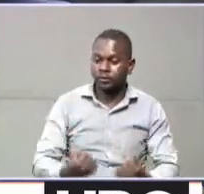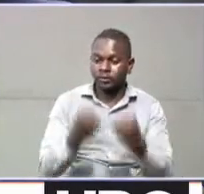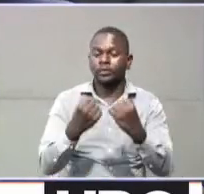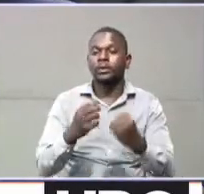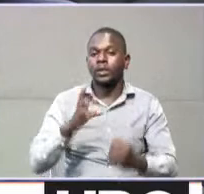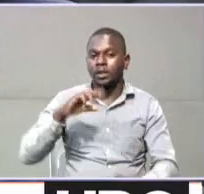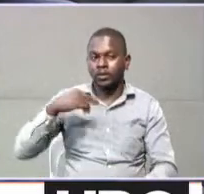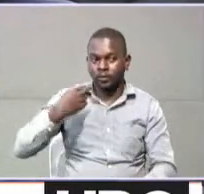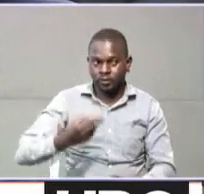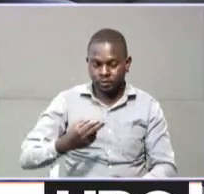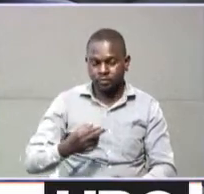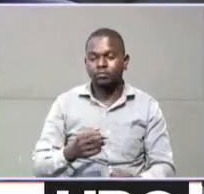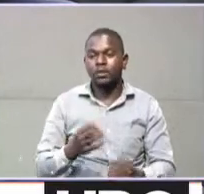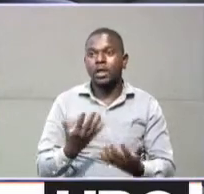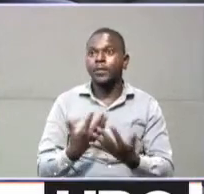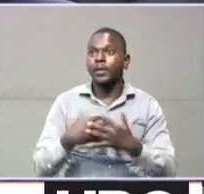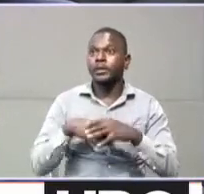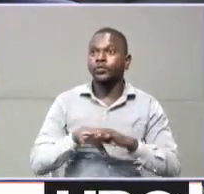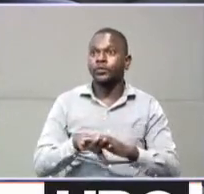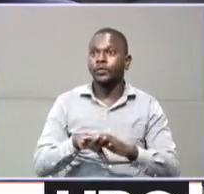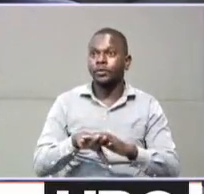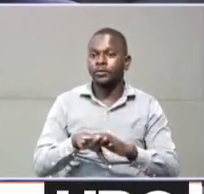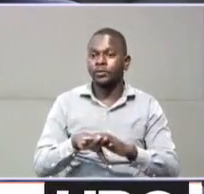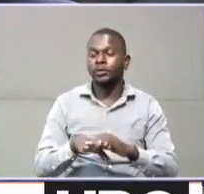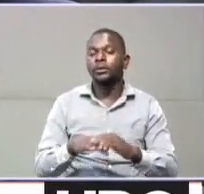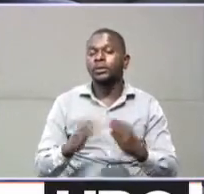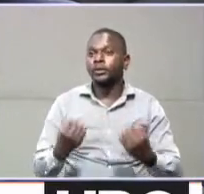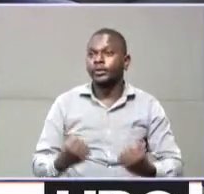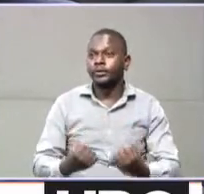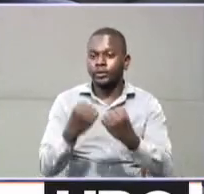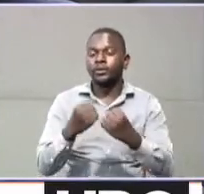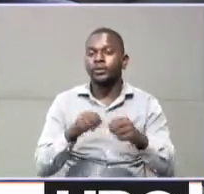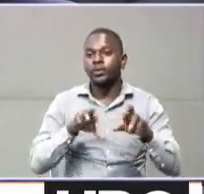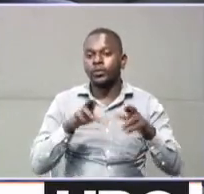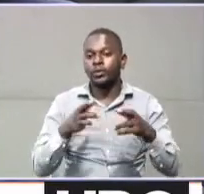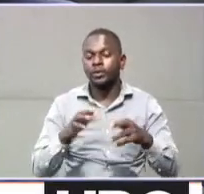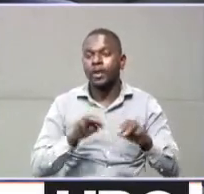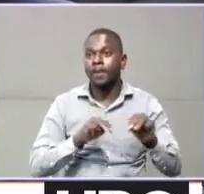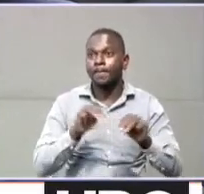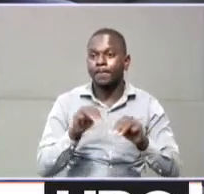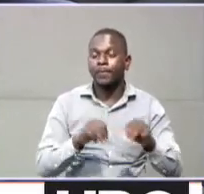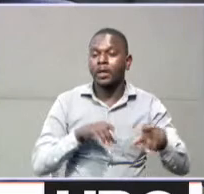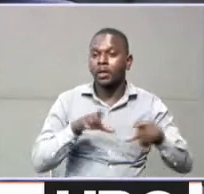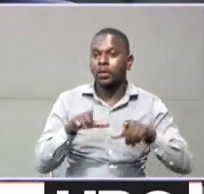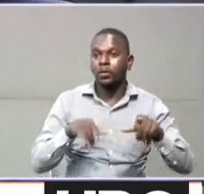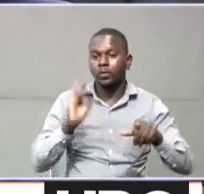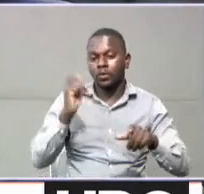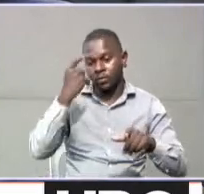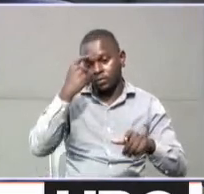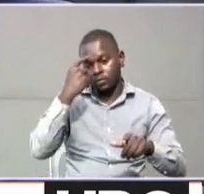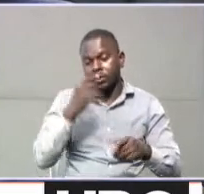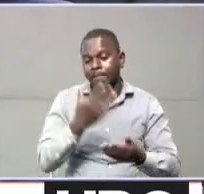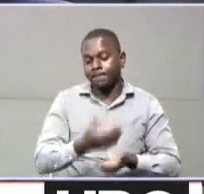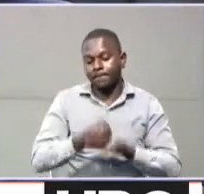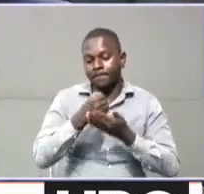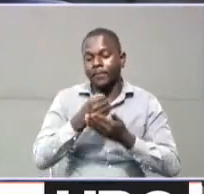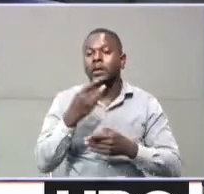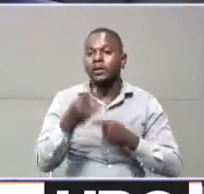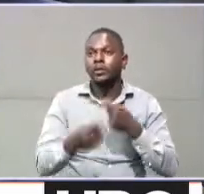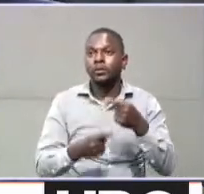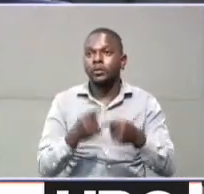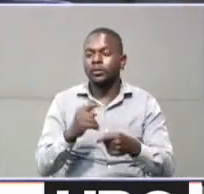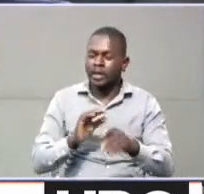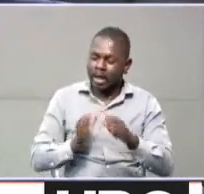response many streaming of disaster risk management in a local government budget process and